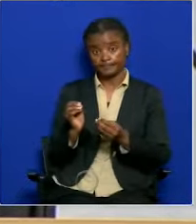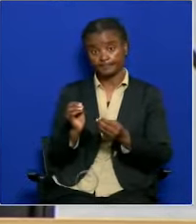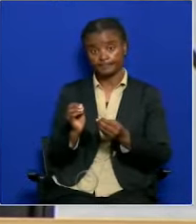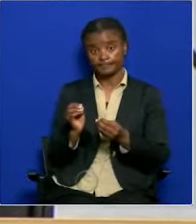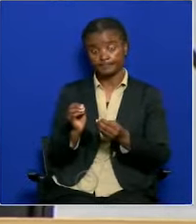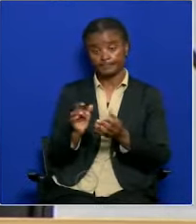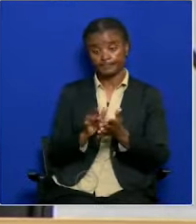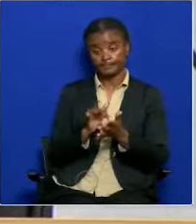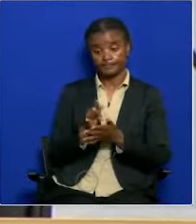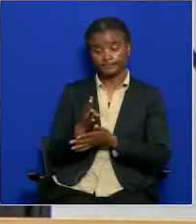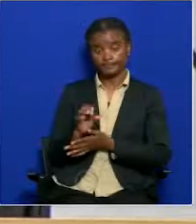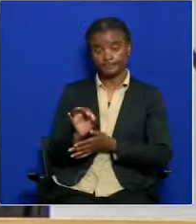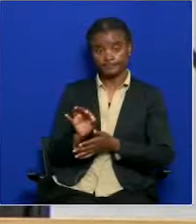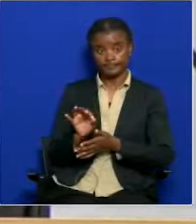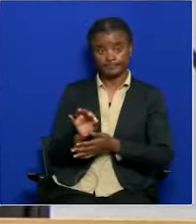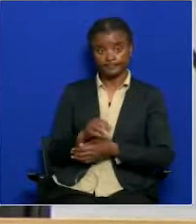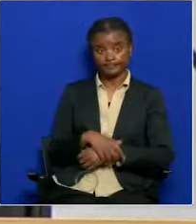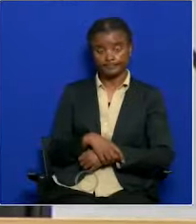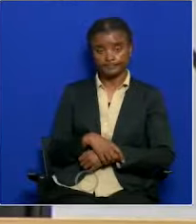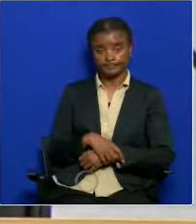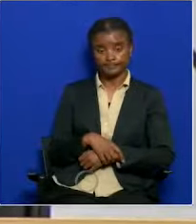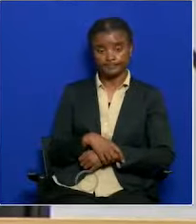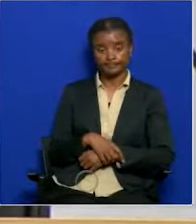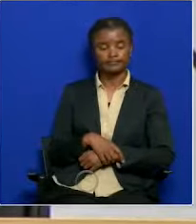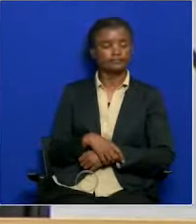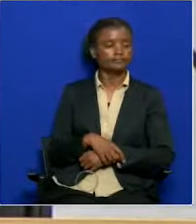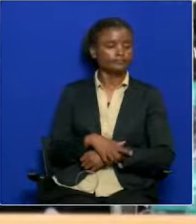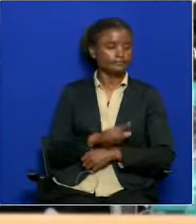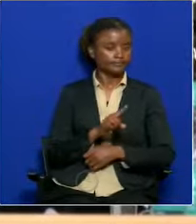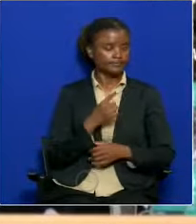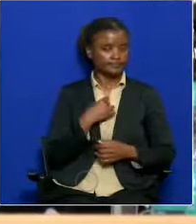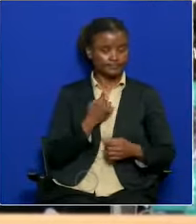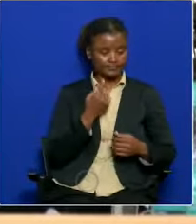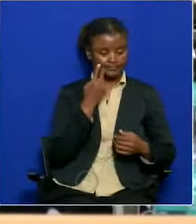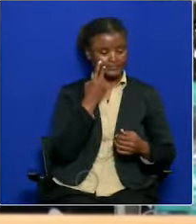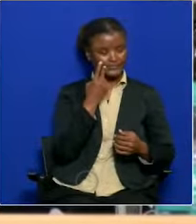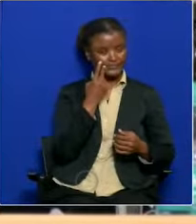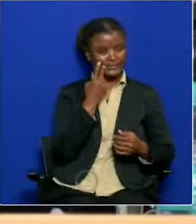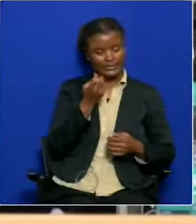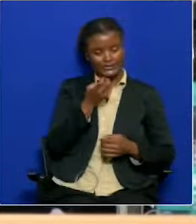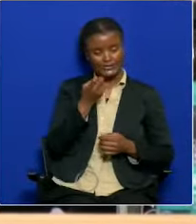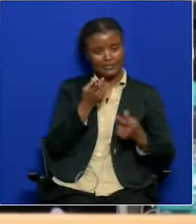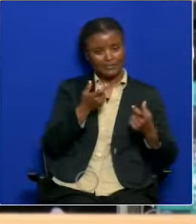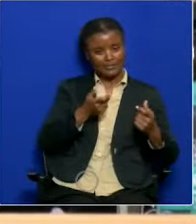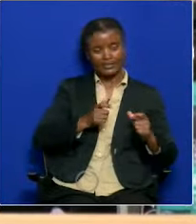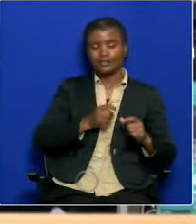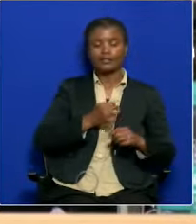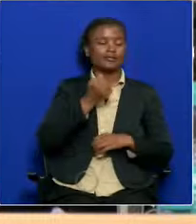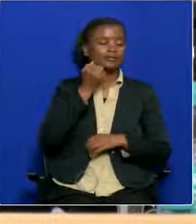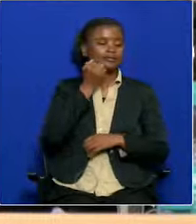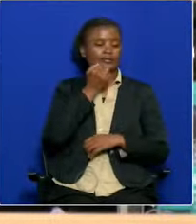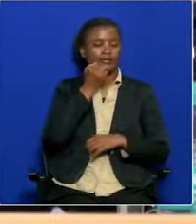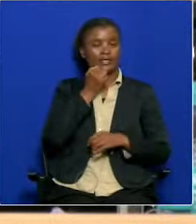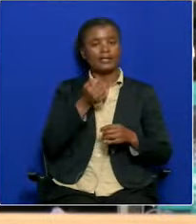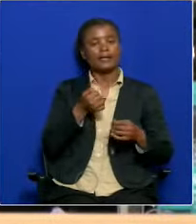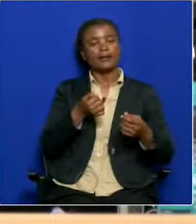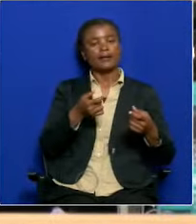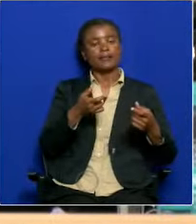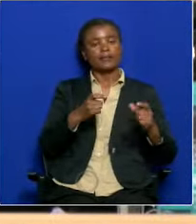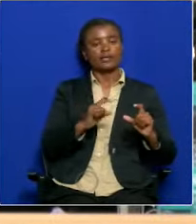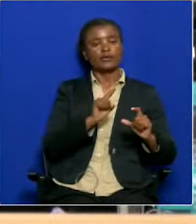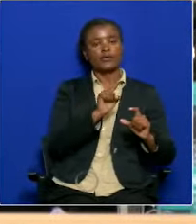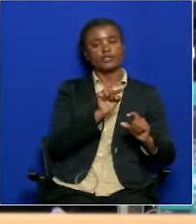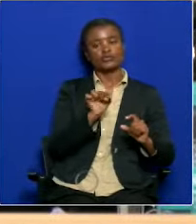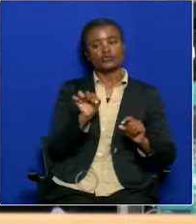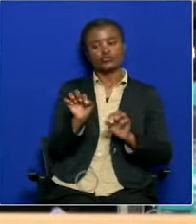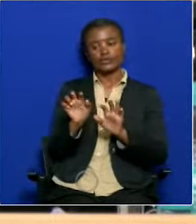No, I was looking into a paragraph instead Oh, of a my page. apologies, it's paragraph 128. No, I'm sorry,